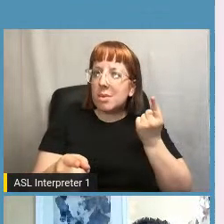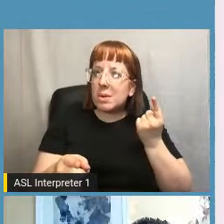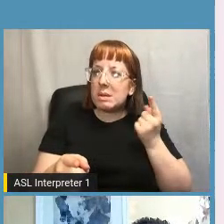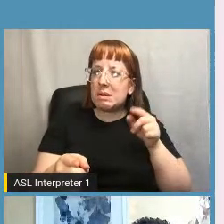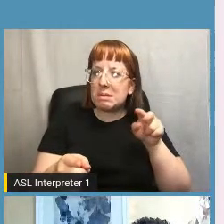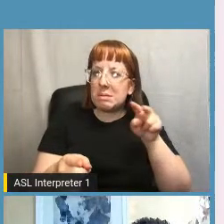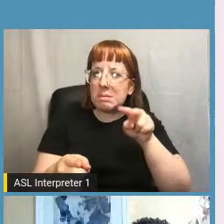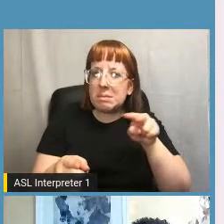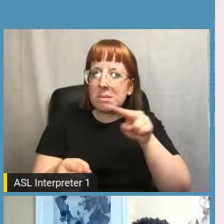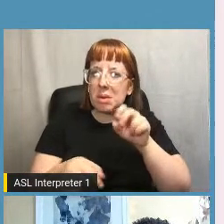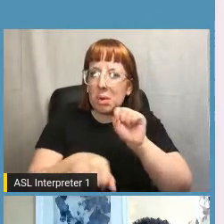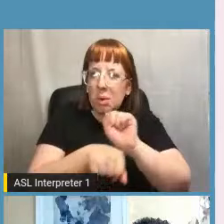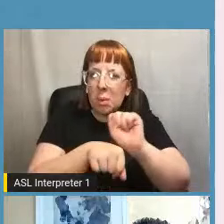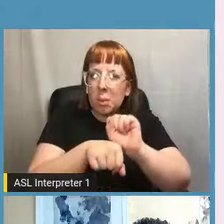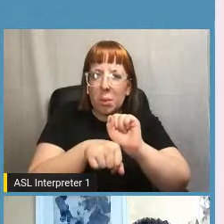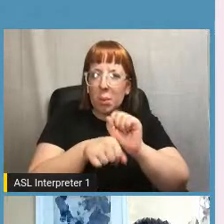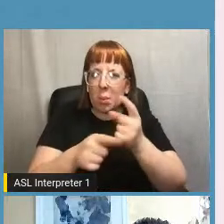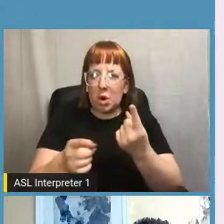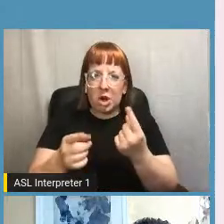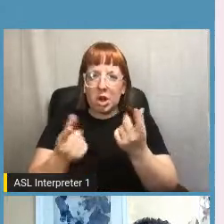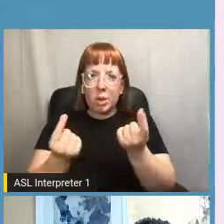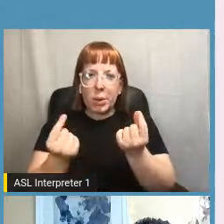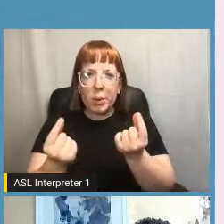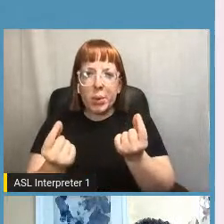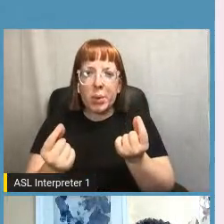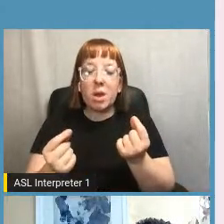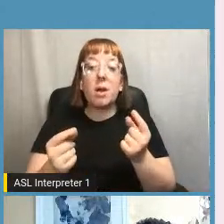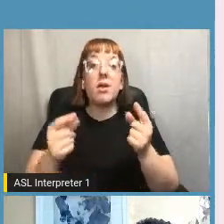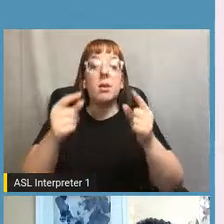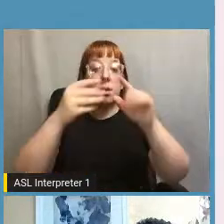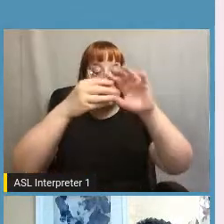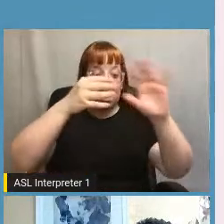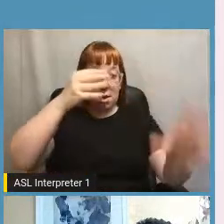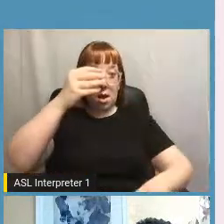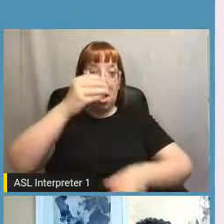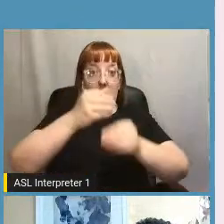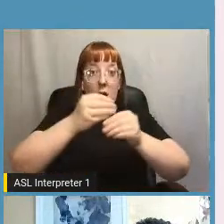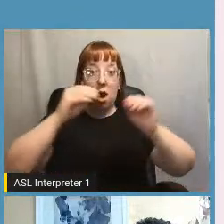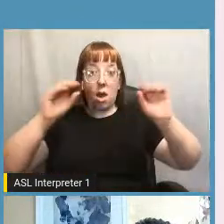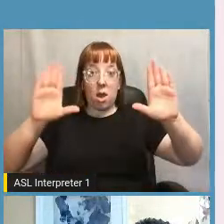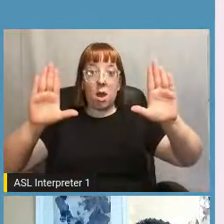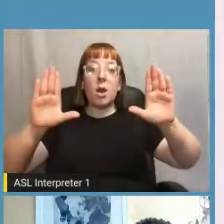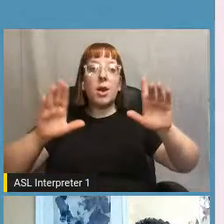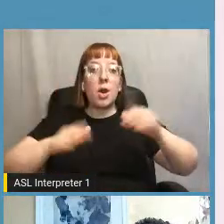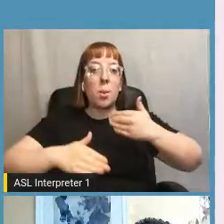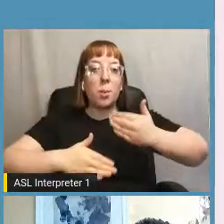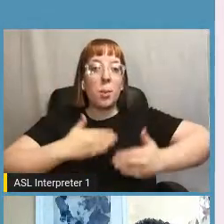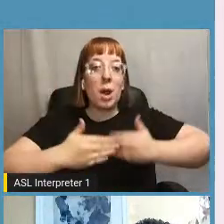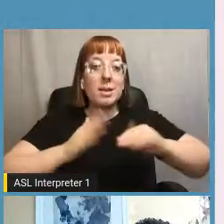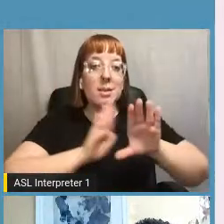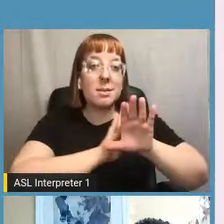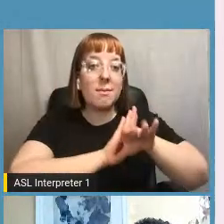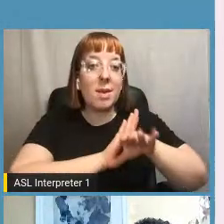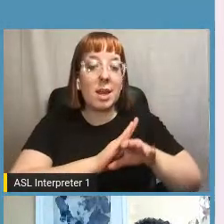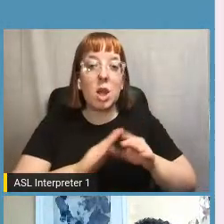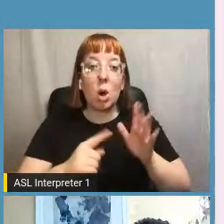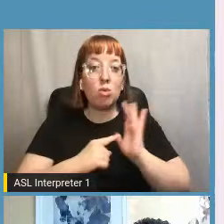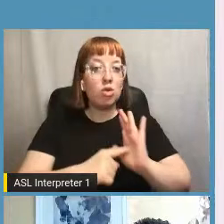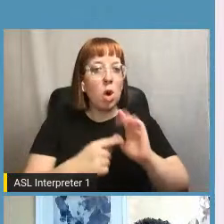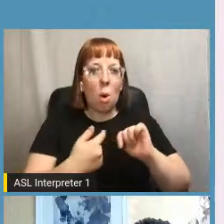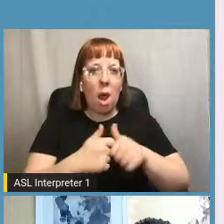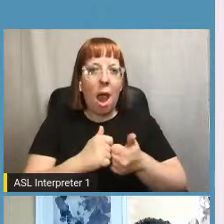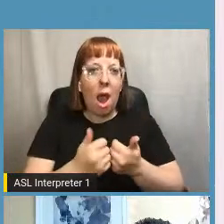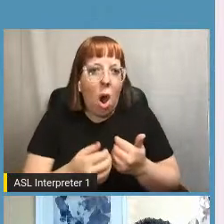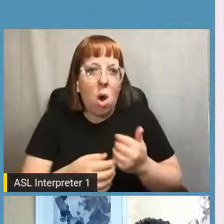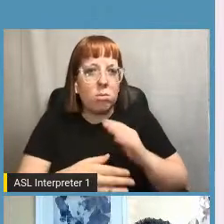is the work that went into this. And so we actually accompanied this with a process video where Julia could